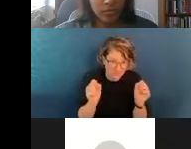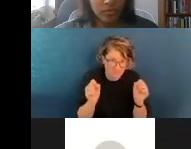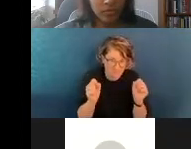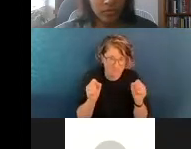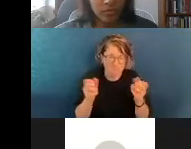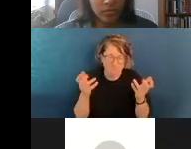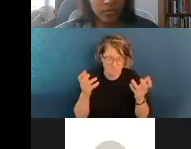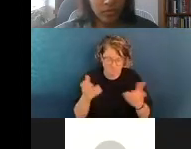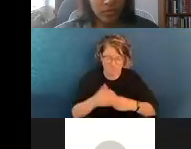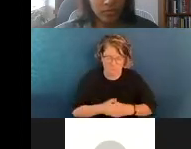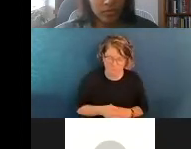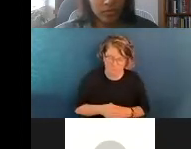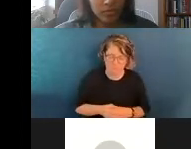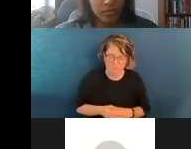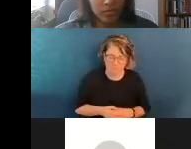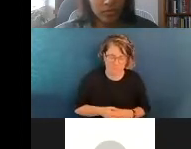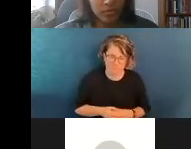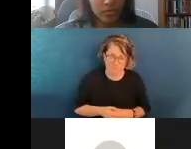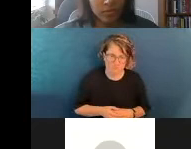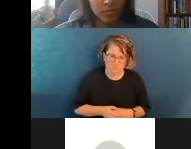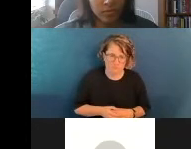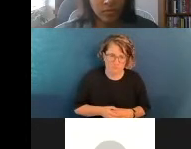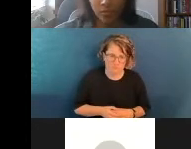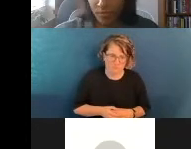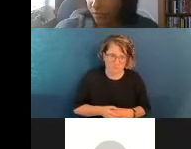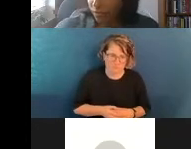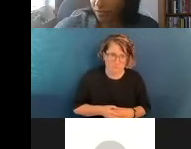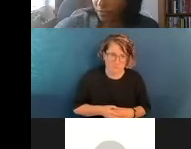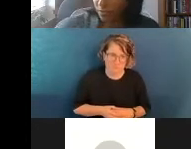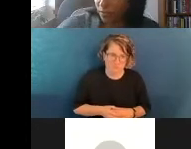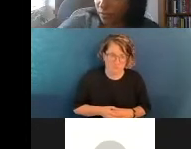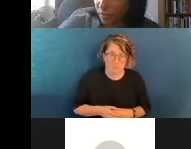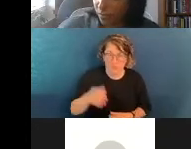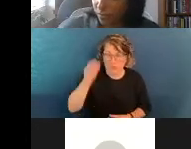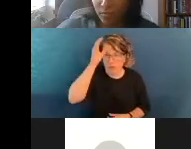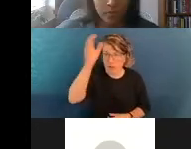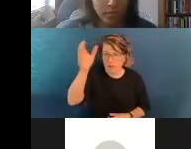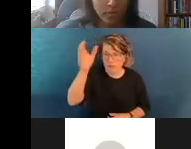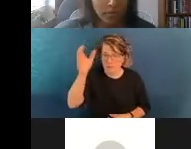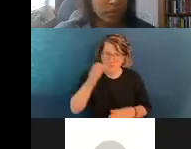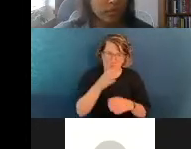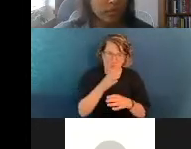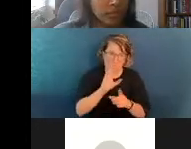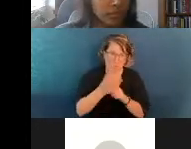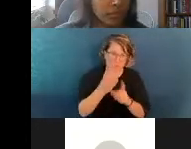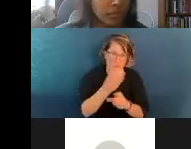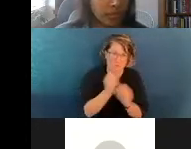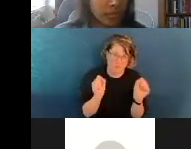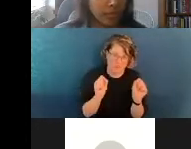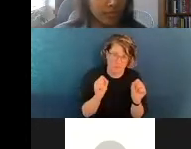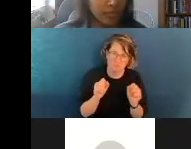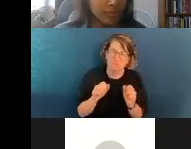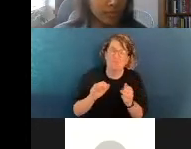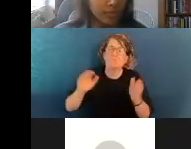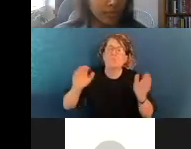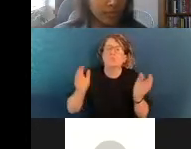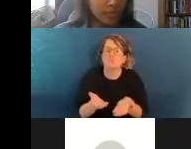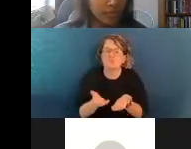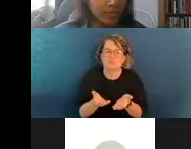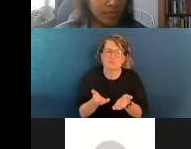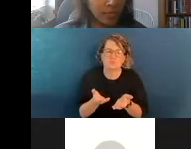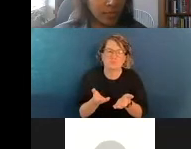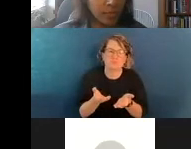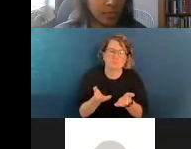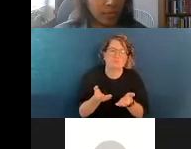Module 1, as we see, we introduced the concept of cultural safety. And this is really just a taster or an overview of the major concepts that will